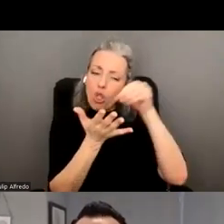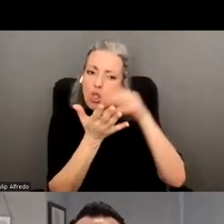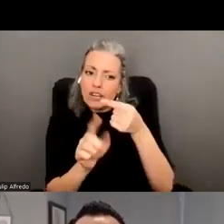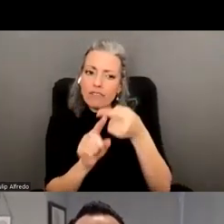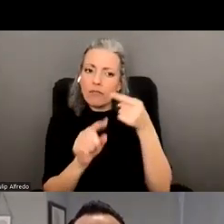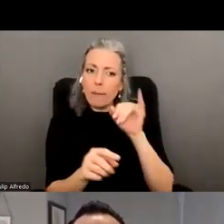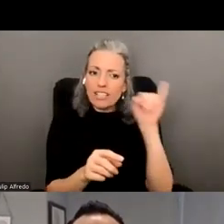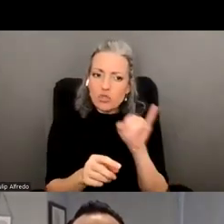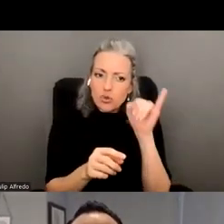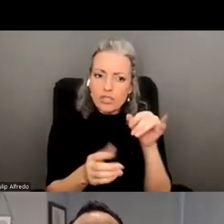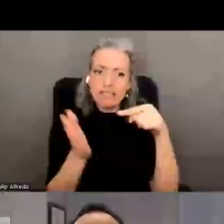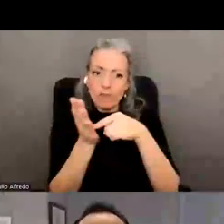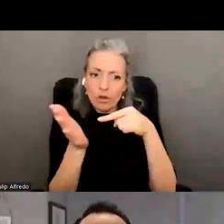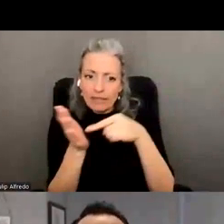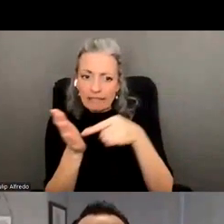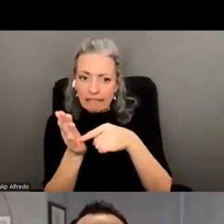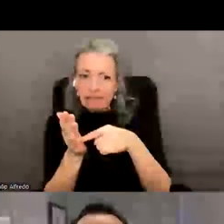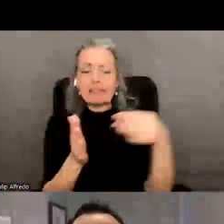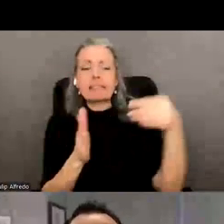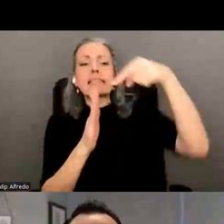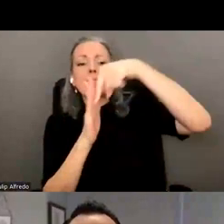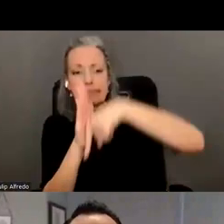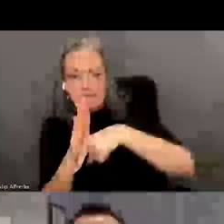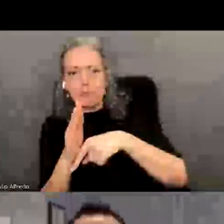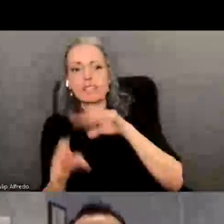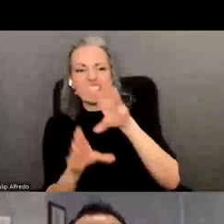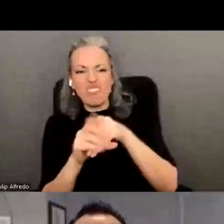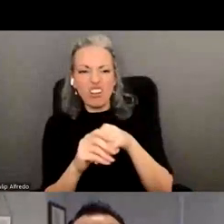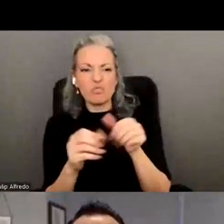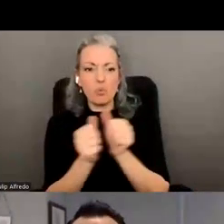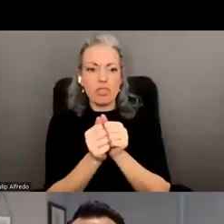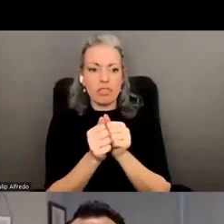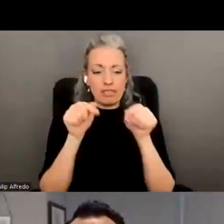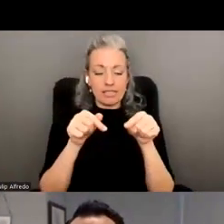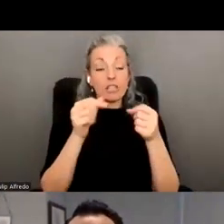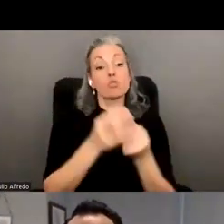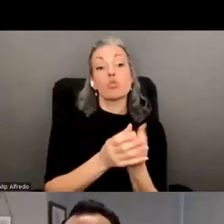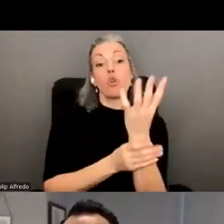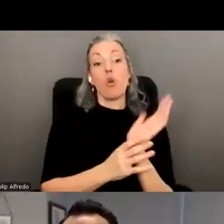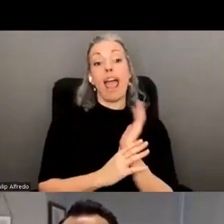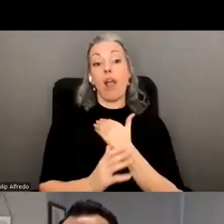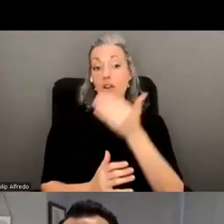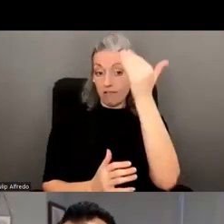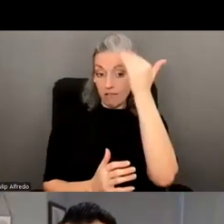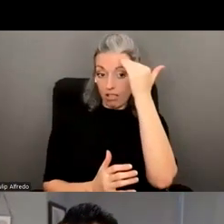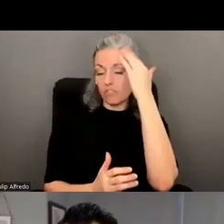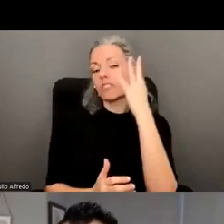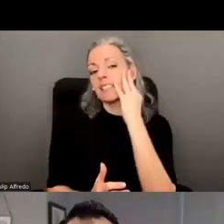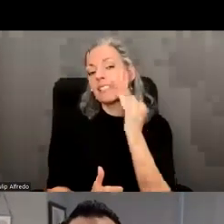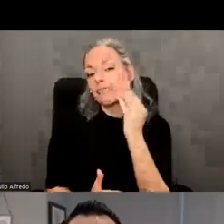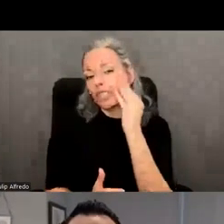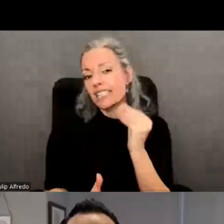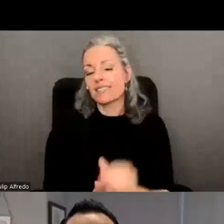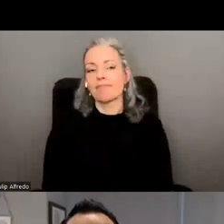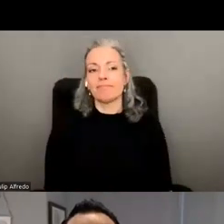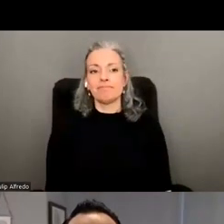coverage and affordability, and diving deeper into the claims data to grow our knowledge and expertise.